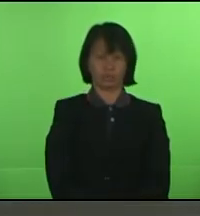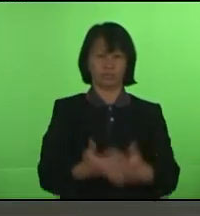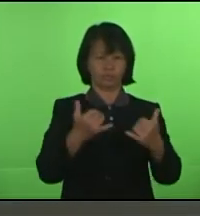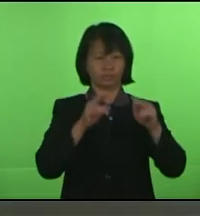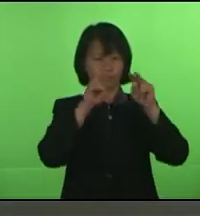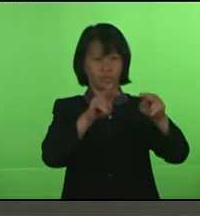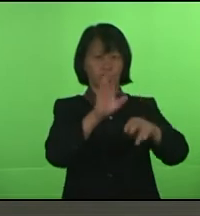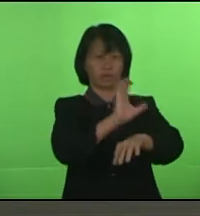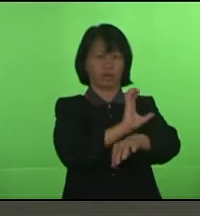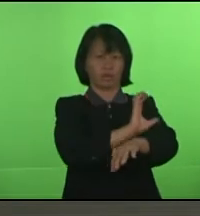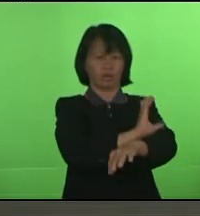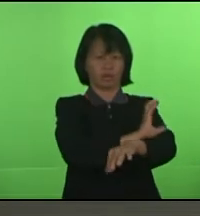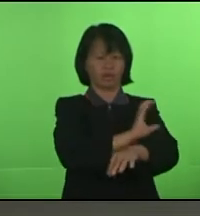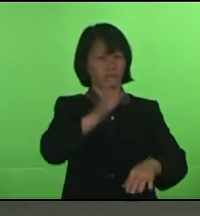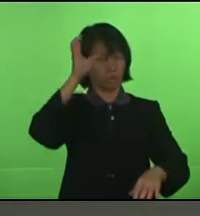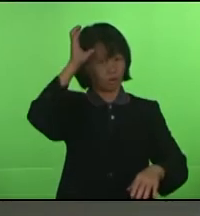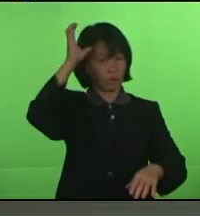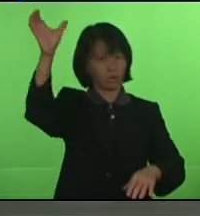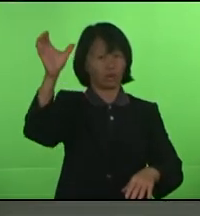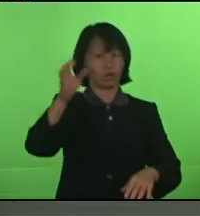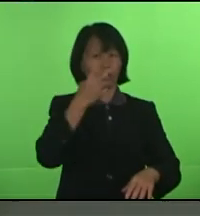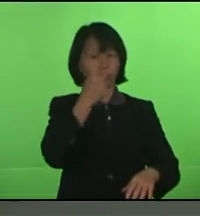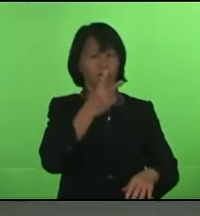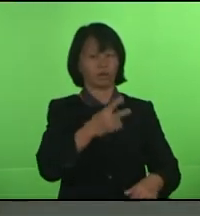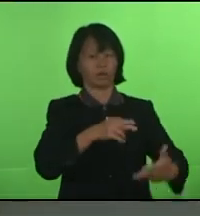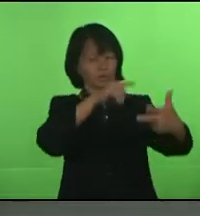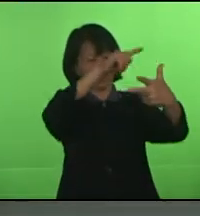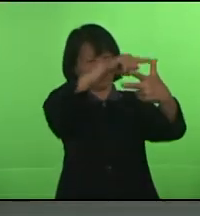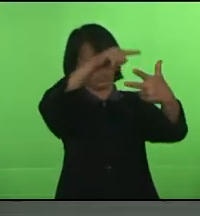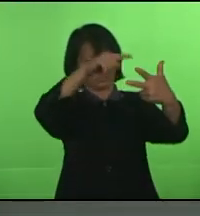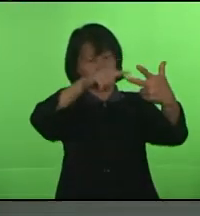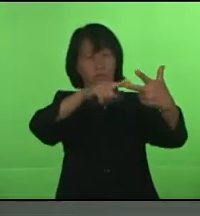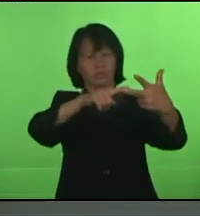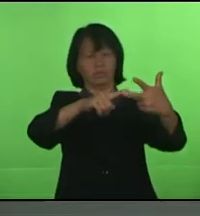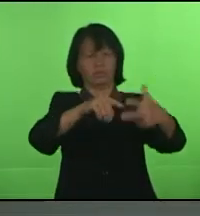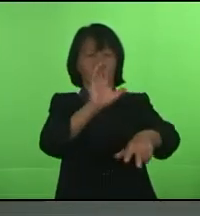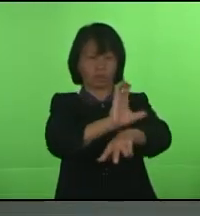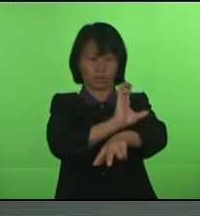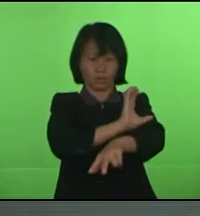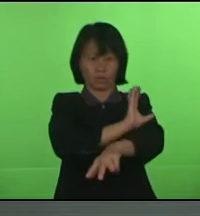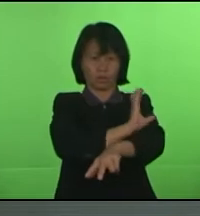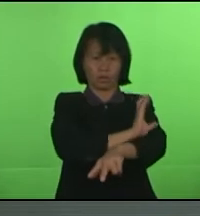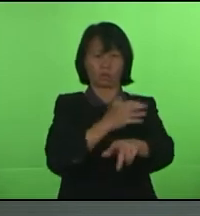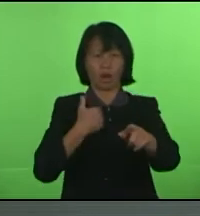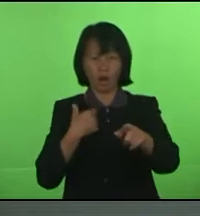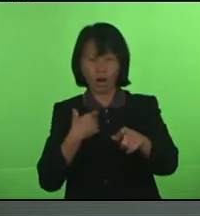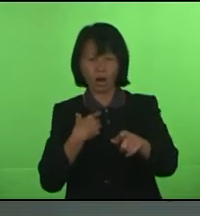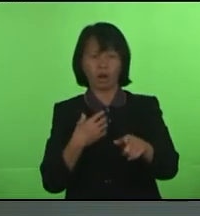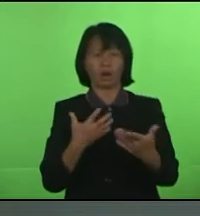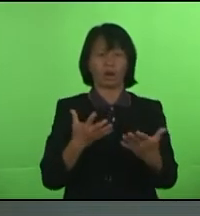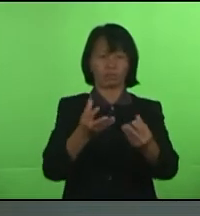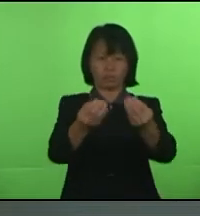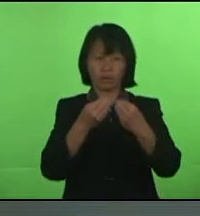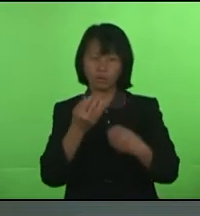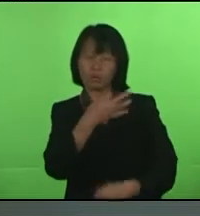the computer concept, you look at these 3 main aspects of what the computer provides or holds or